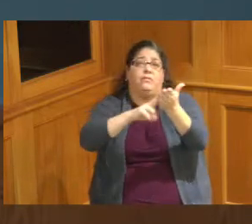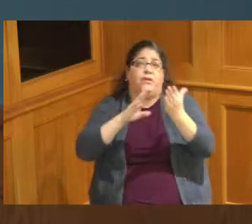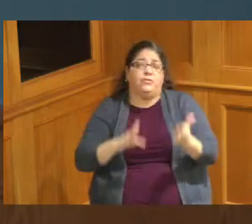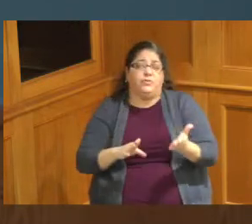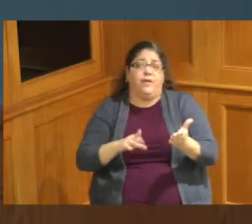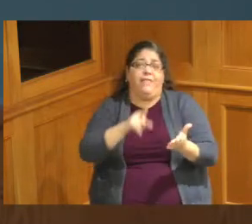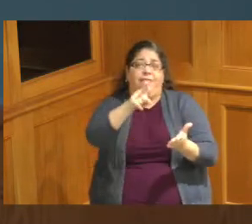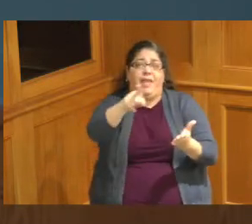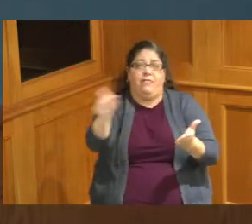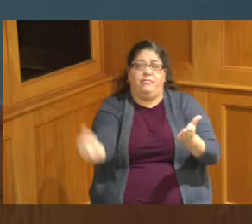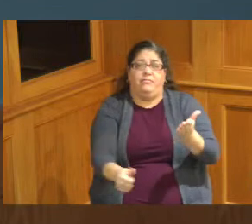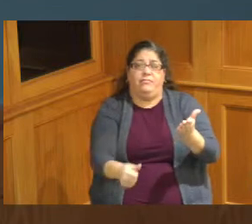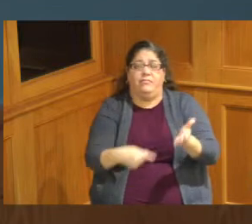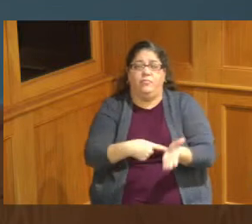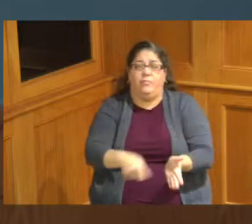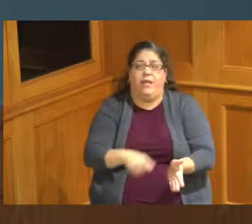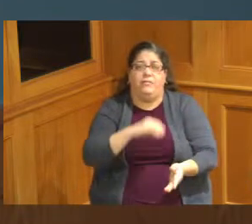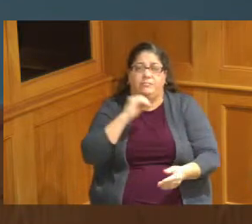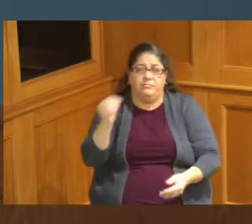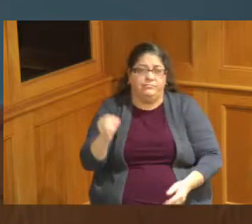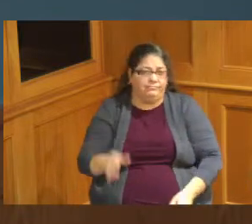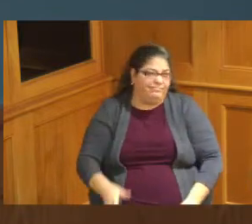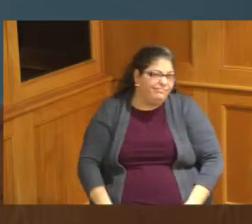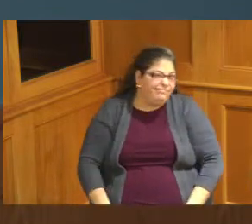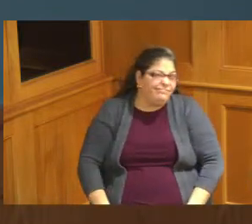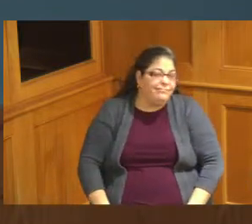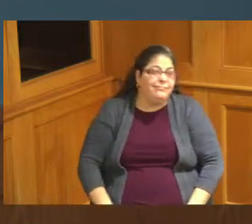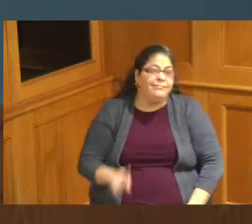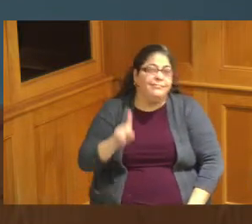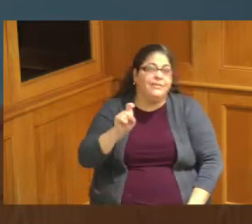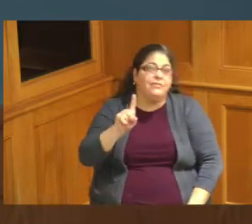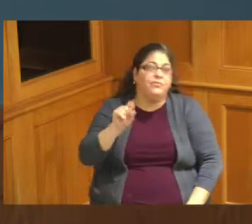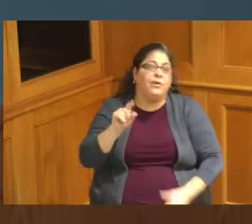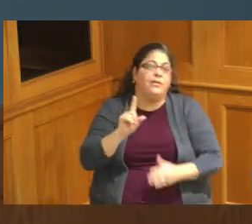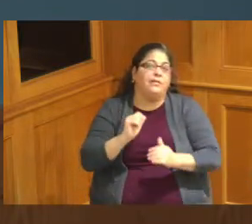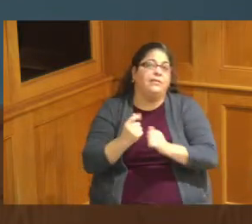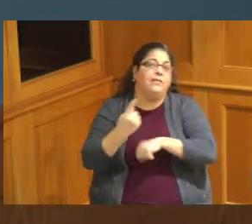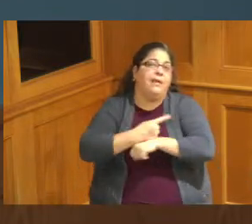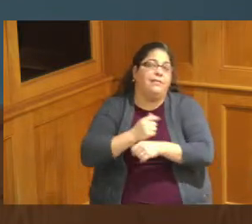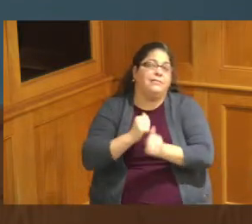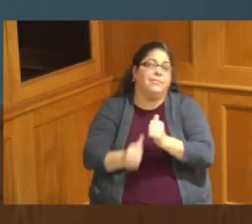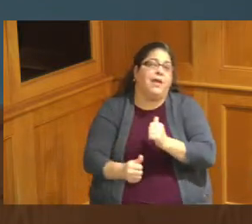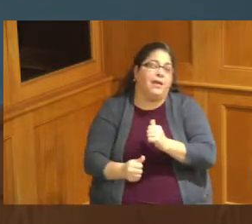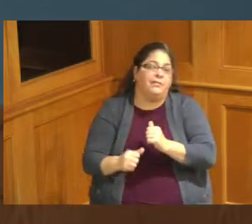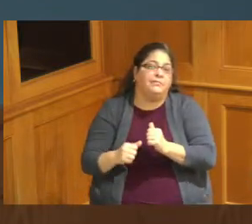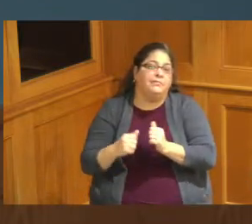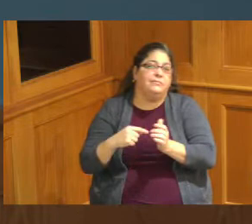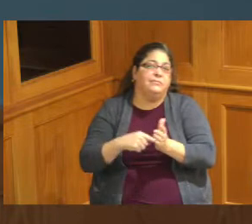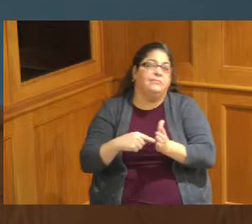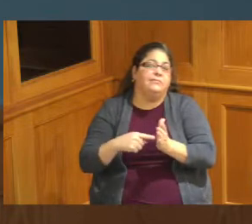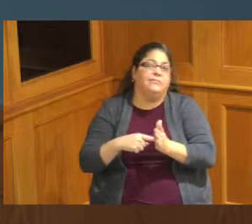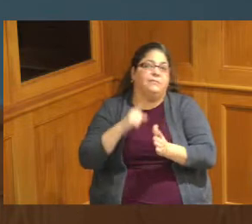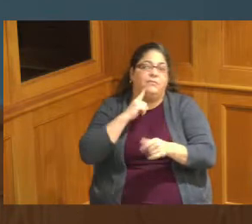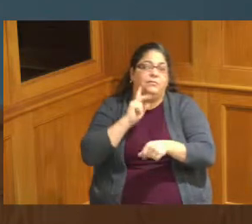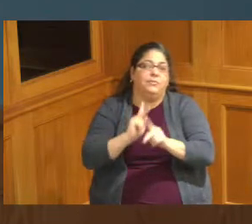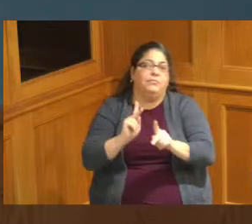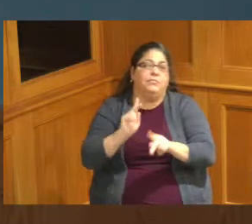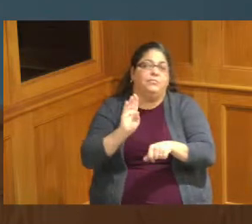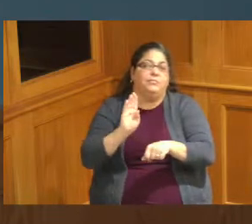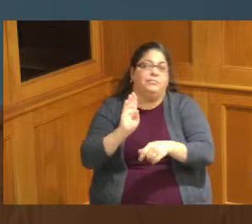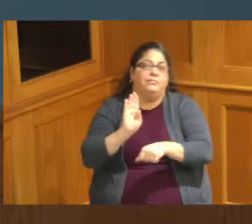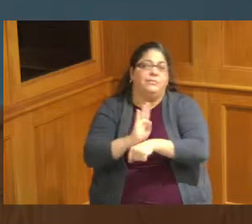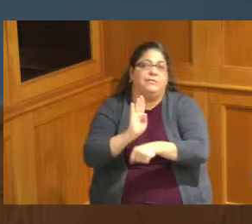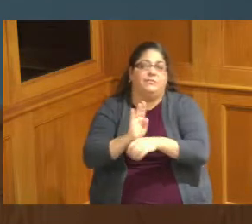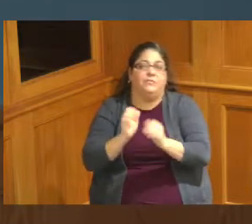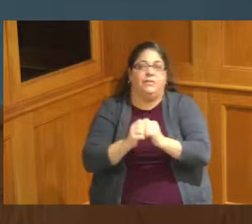and there's not prompt. We're 120 days or more for people who do business, who are already